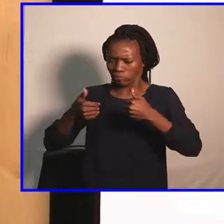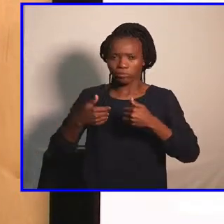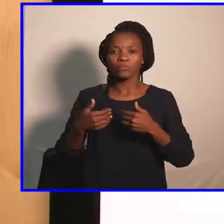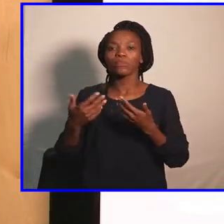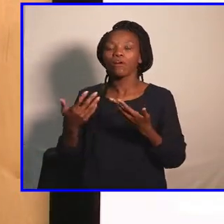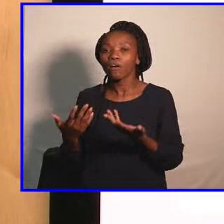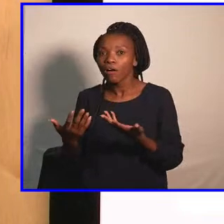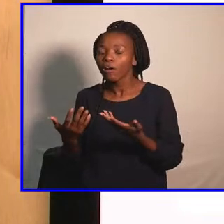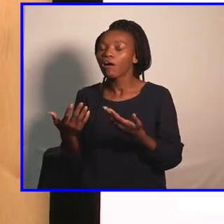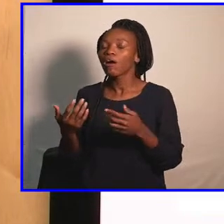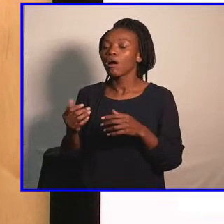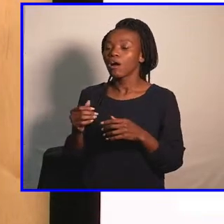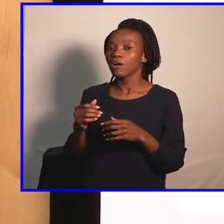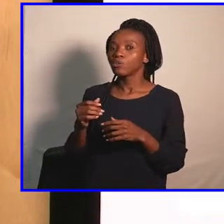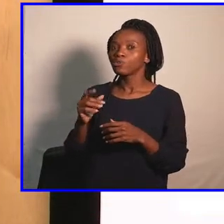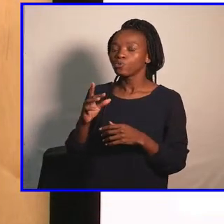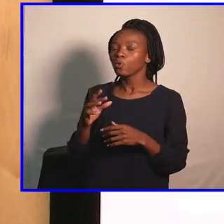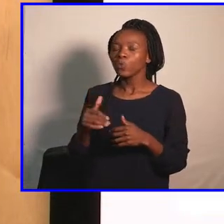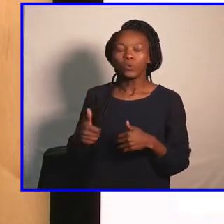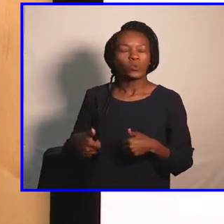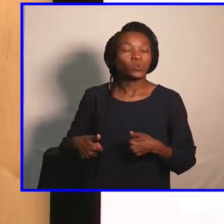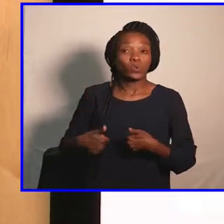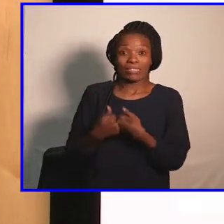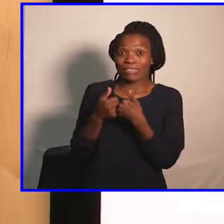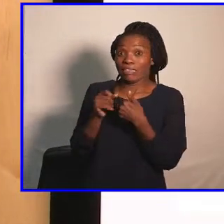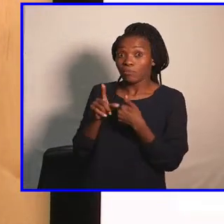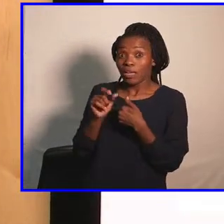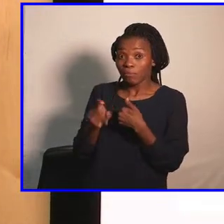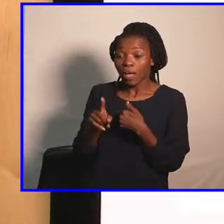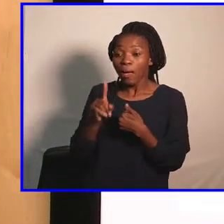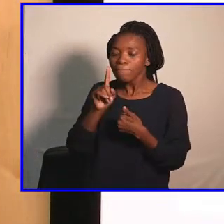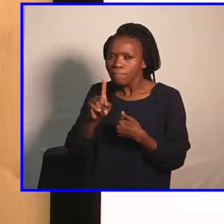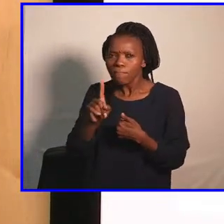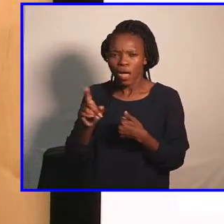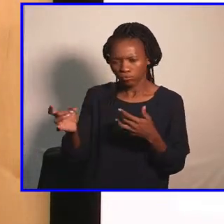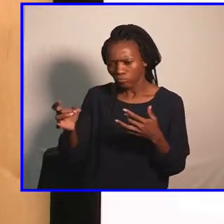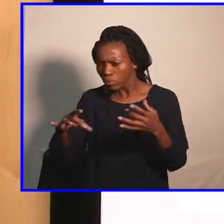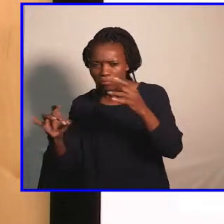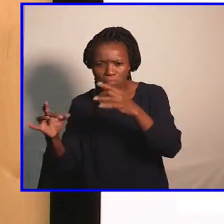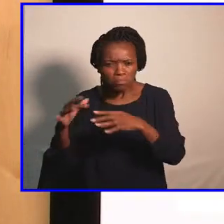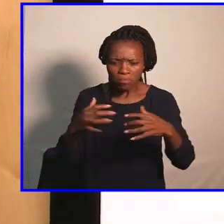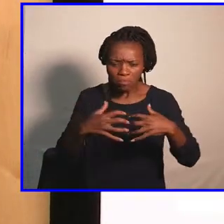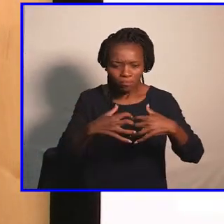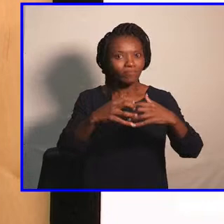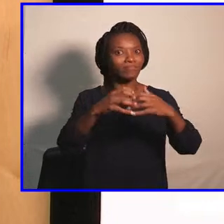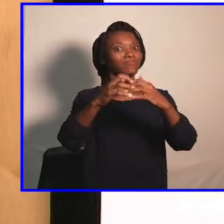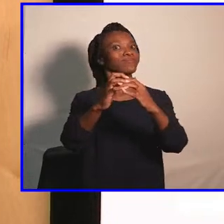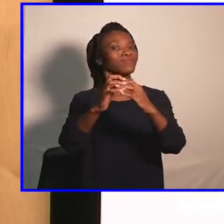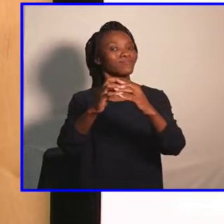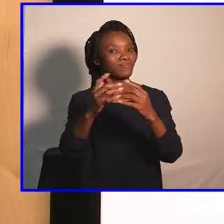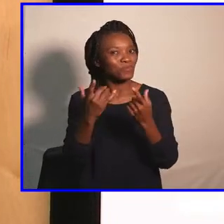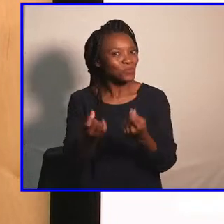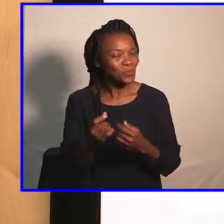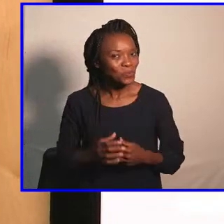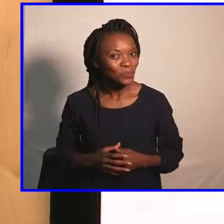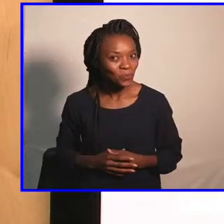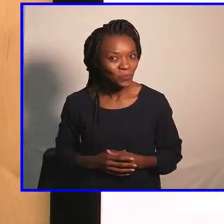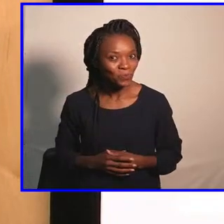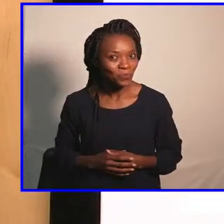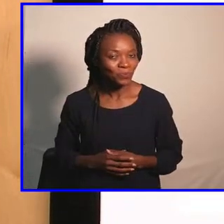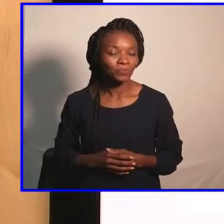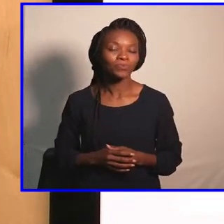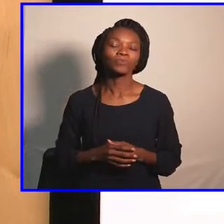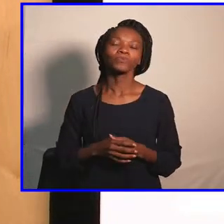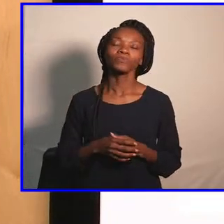most significant challenges that you all who put together the SARS that we have had to